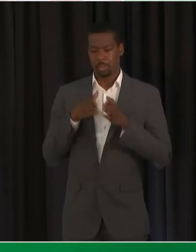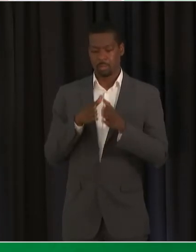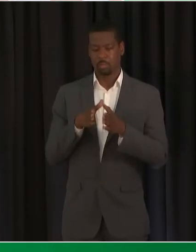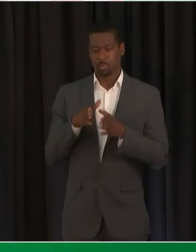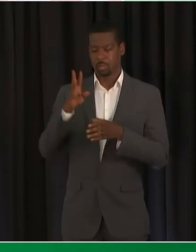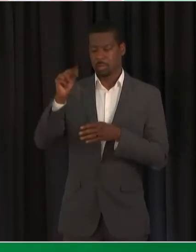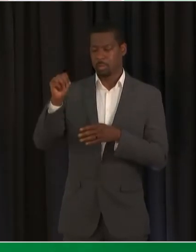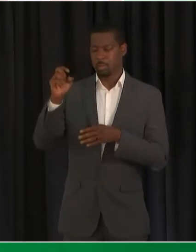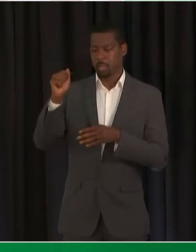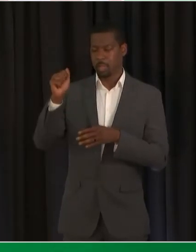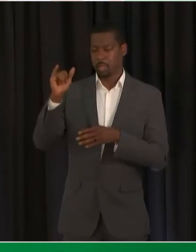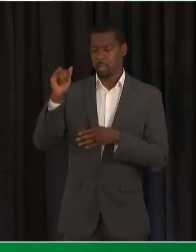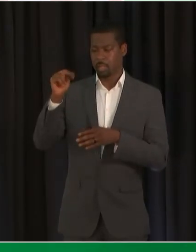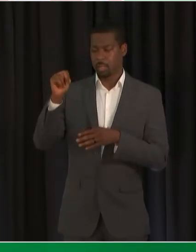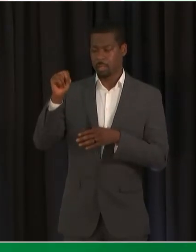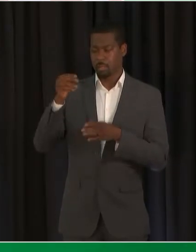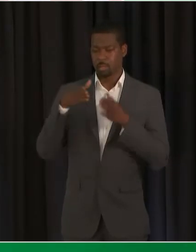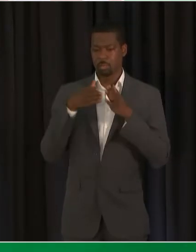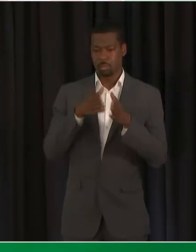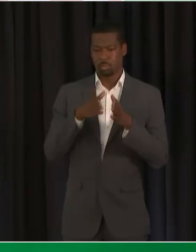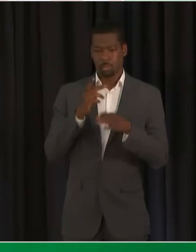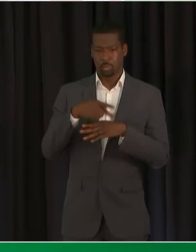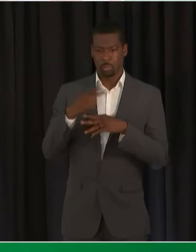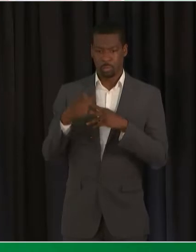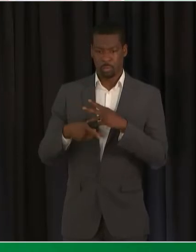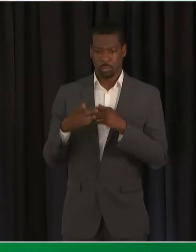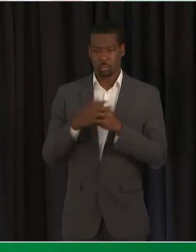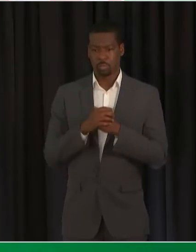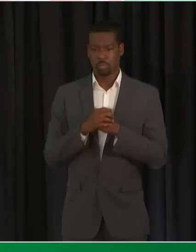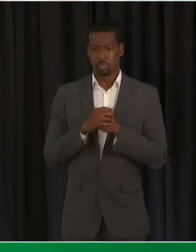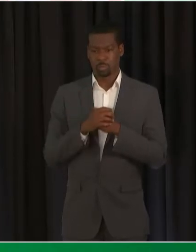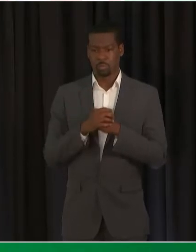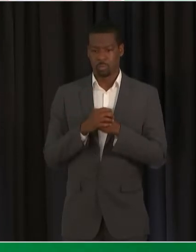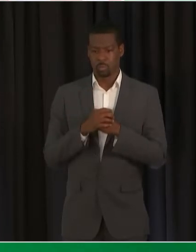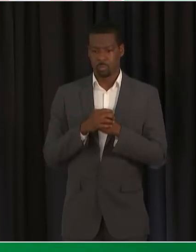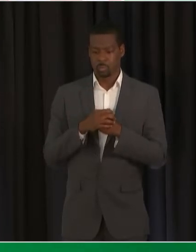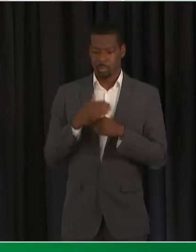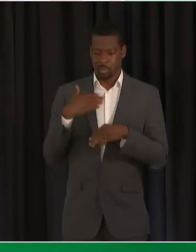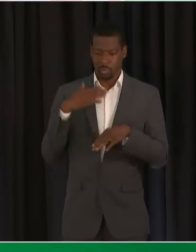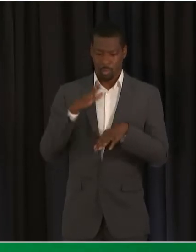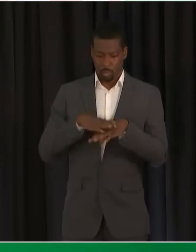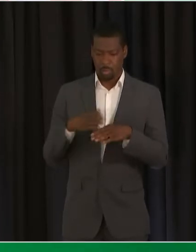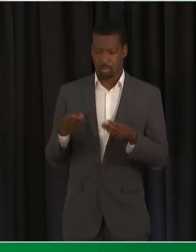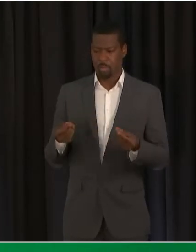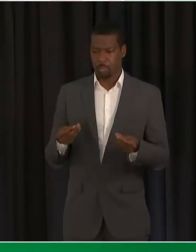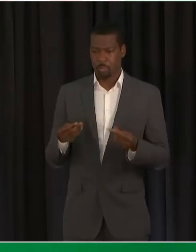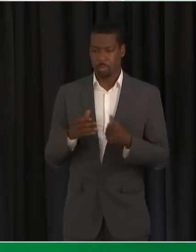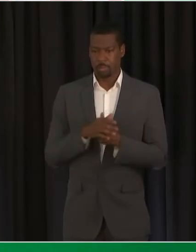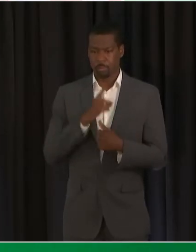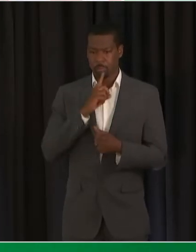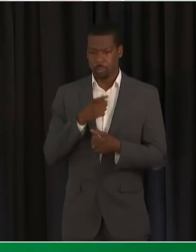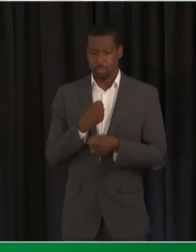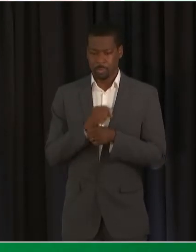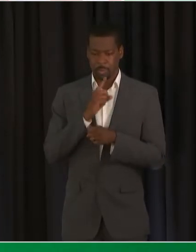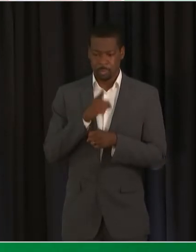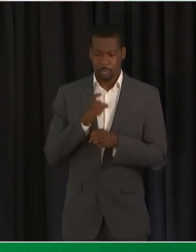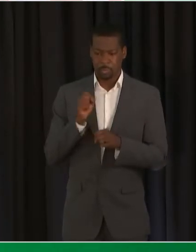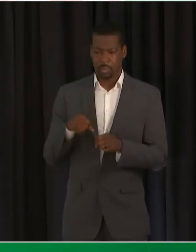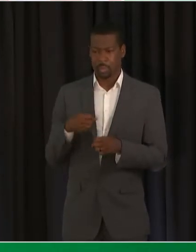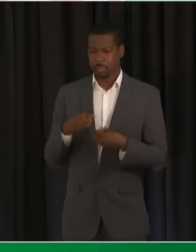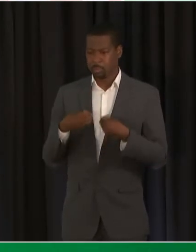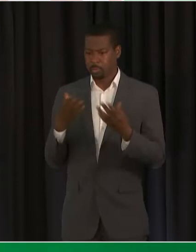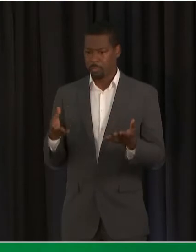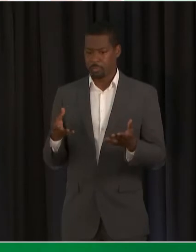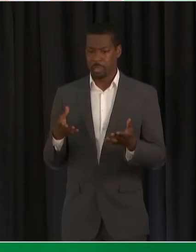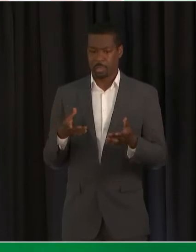over 24 Main Street programs across the city, and our Main Streets are our boots on the ground to help make sure that we are able to provide